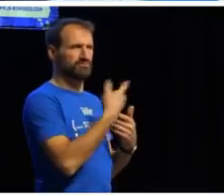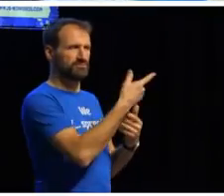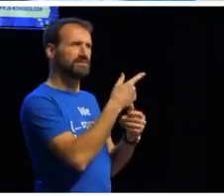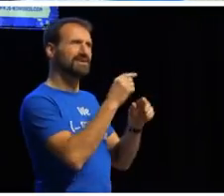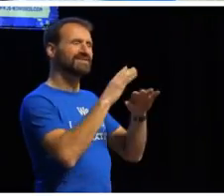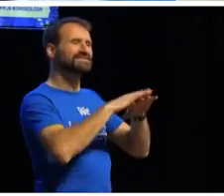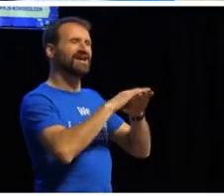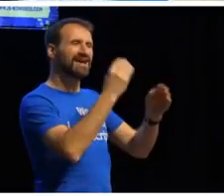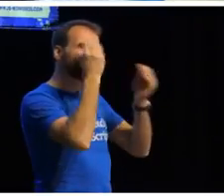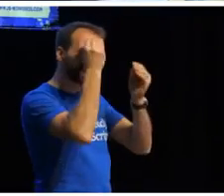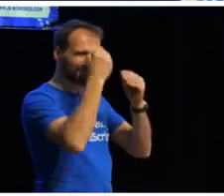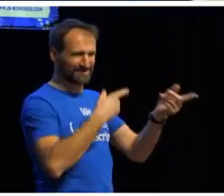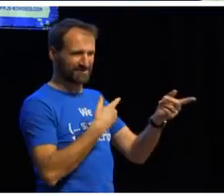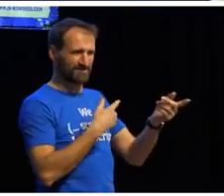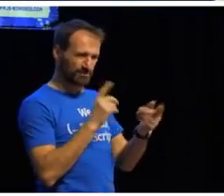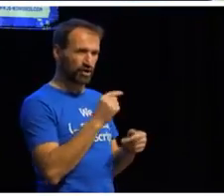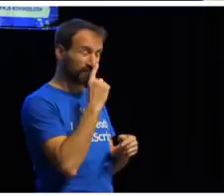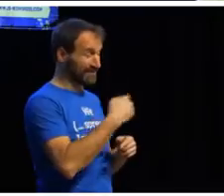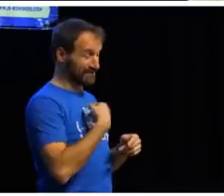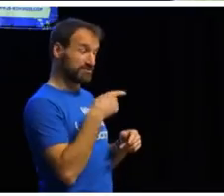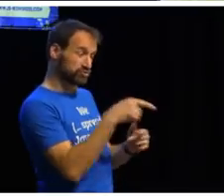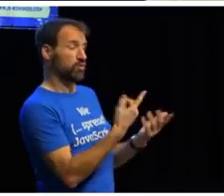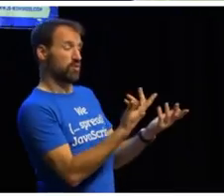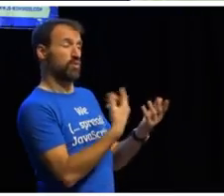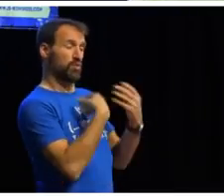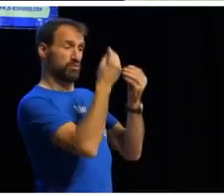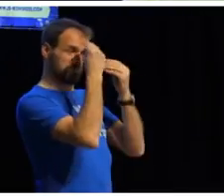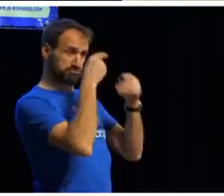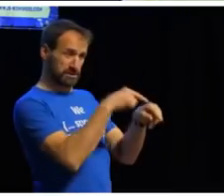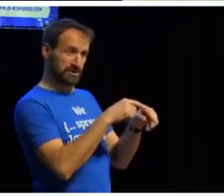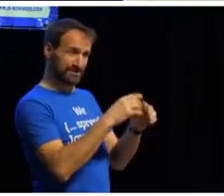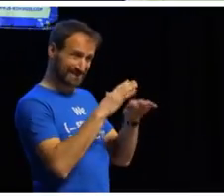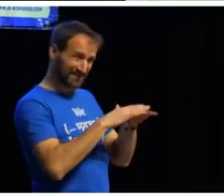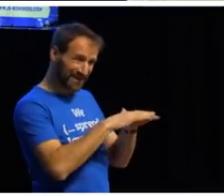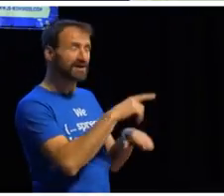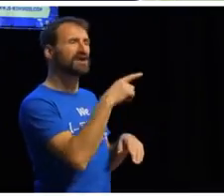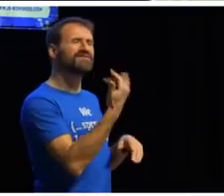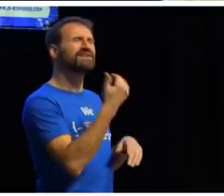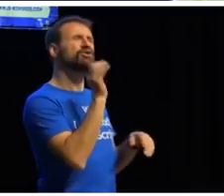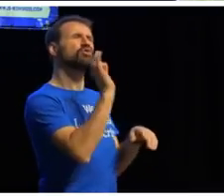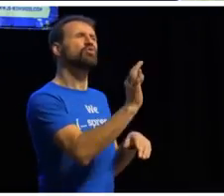network, how good are we in predicting the right points? And